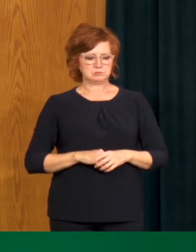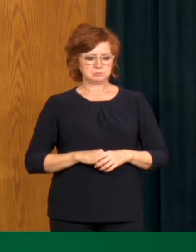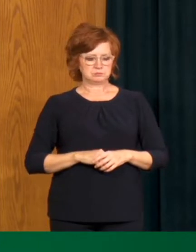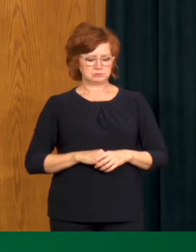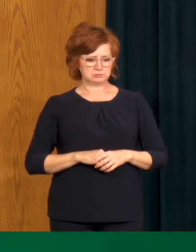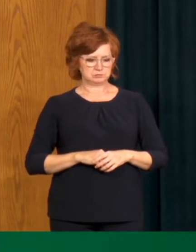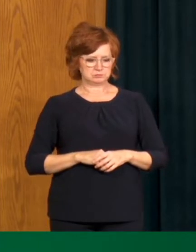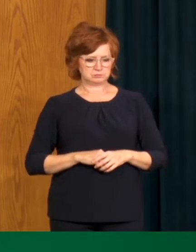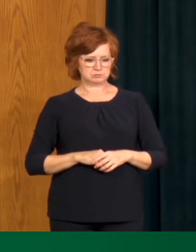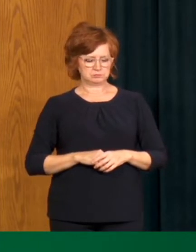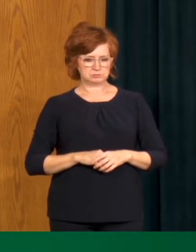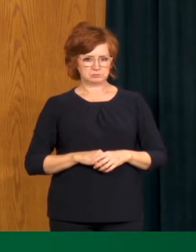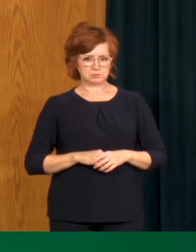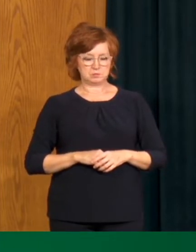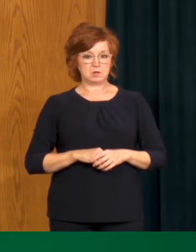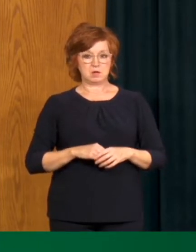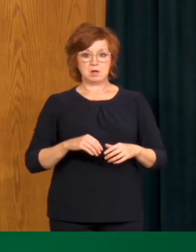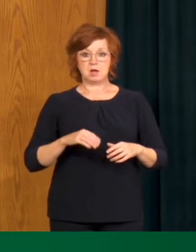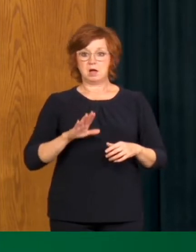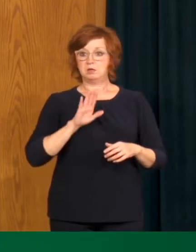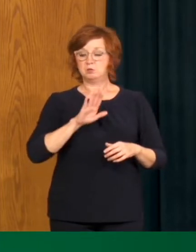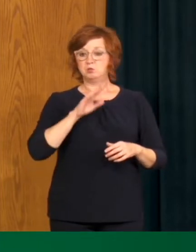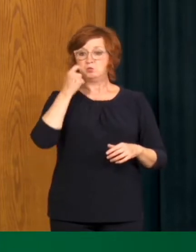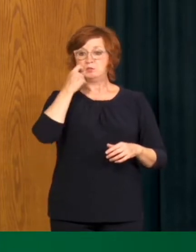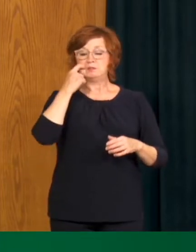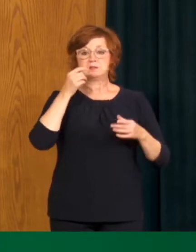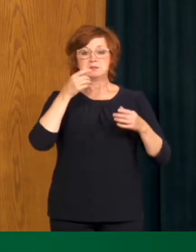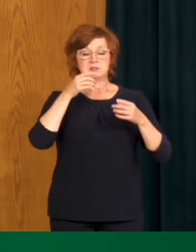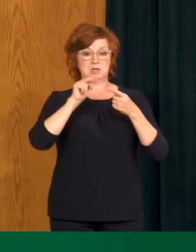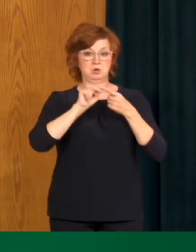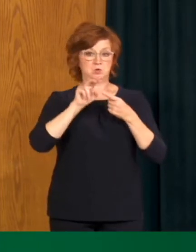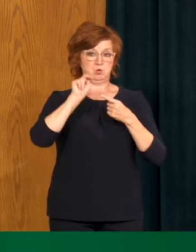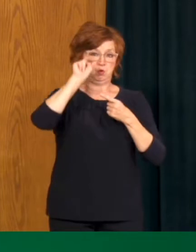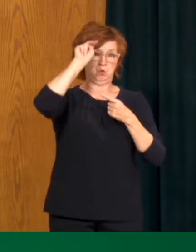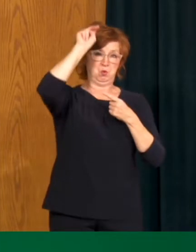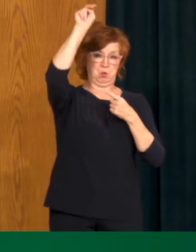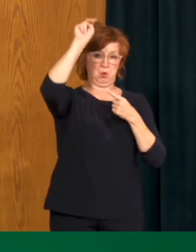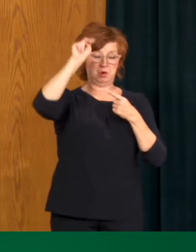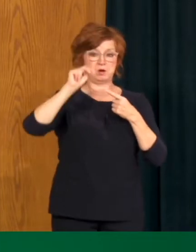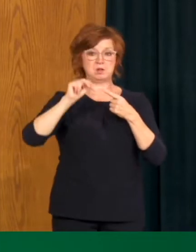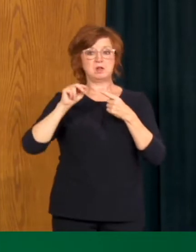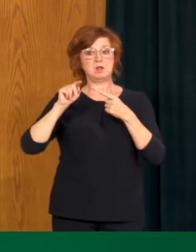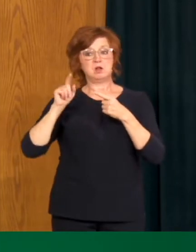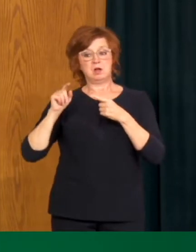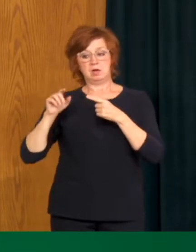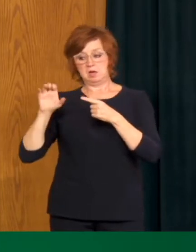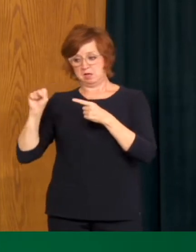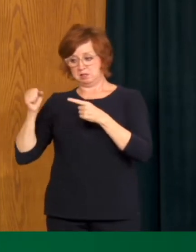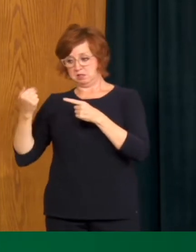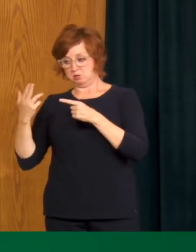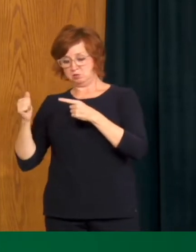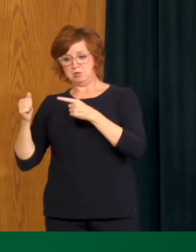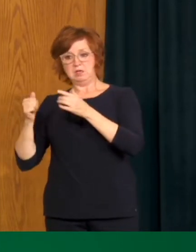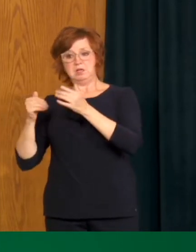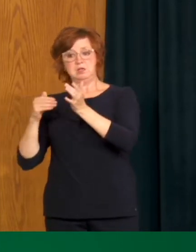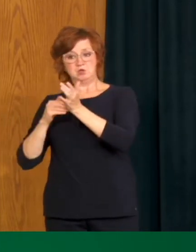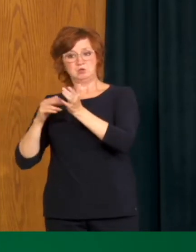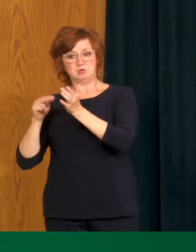door-to-door process is the biggest takeaway from the work that is done up in the north with the outbreaks there? Given that situation has really,